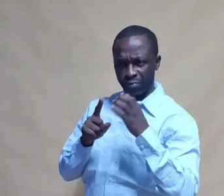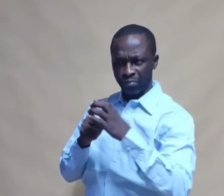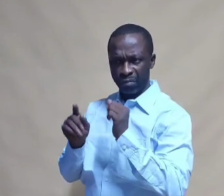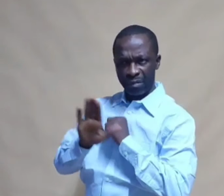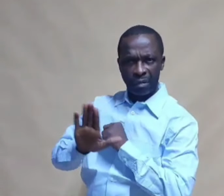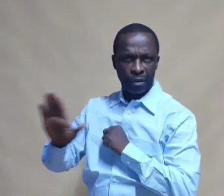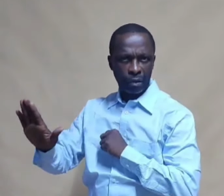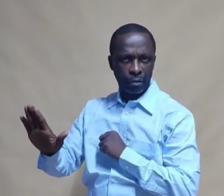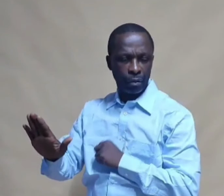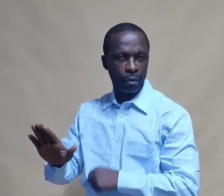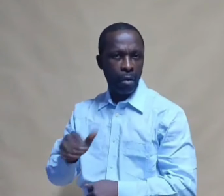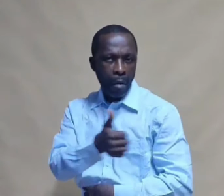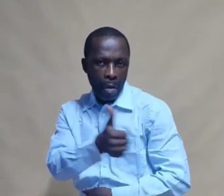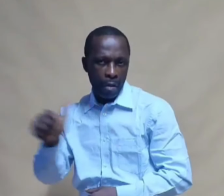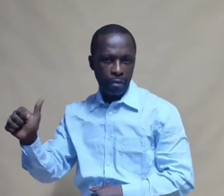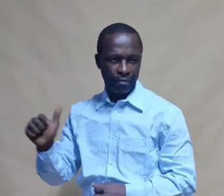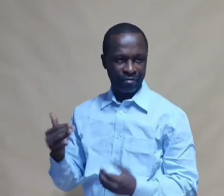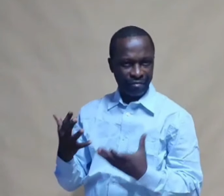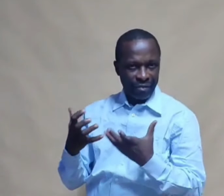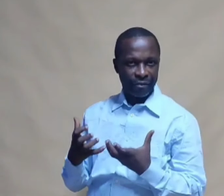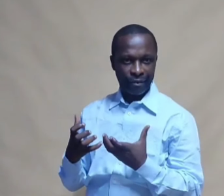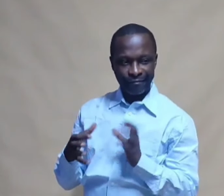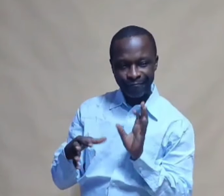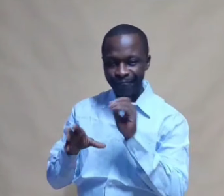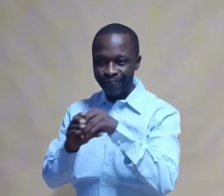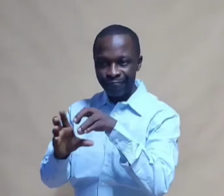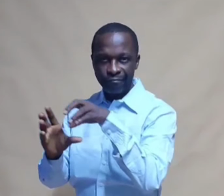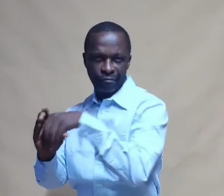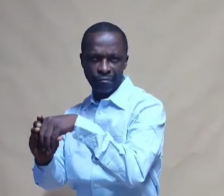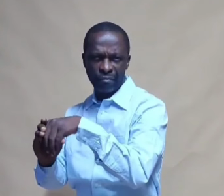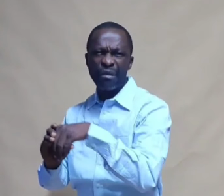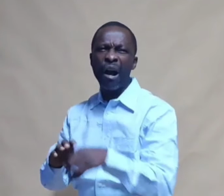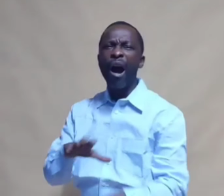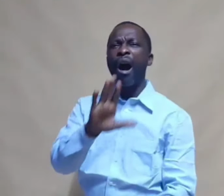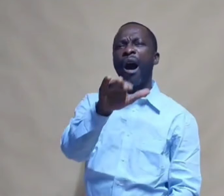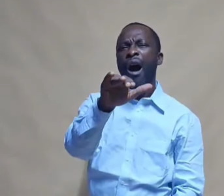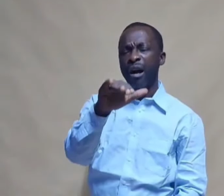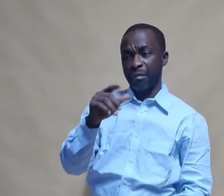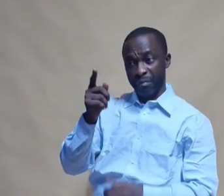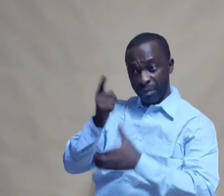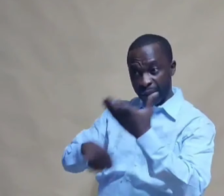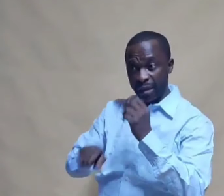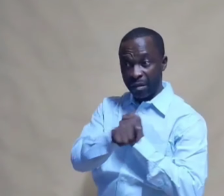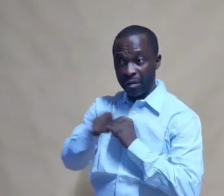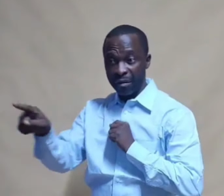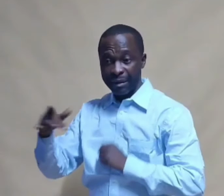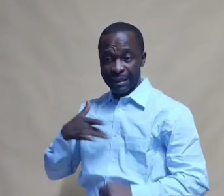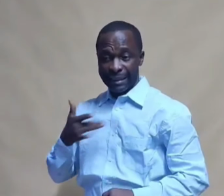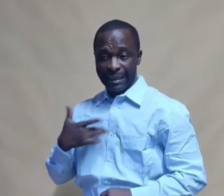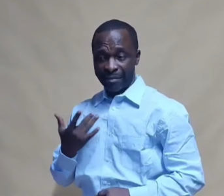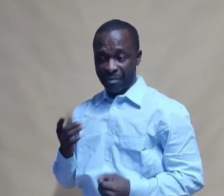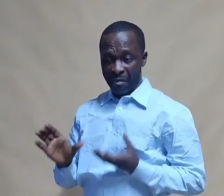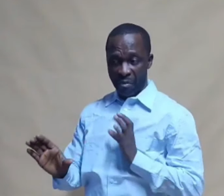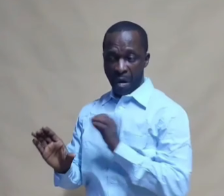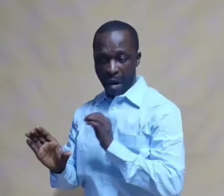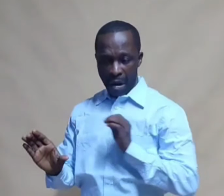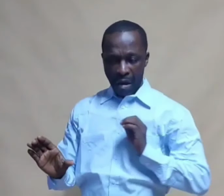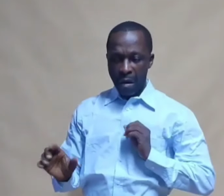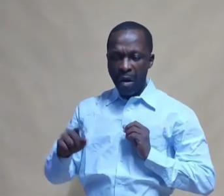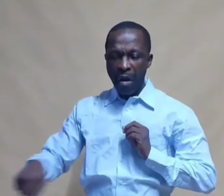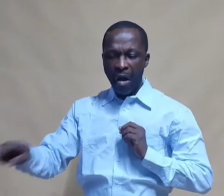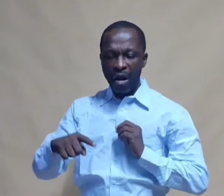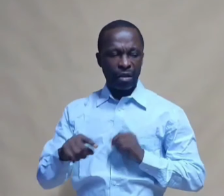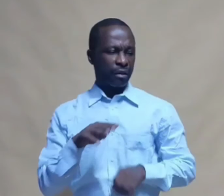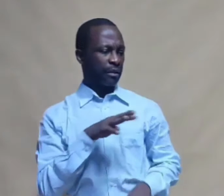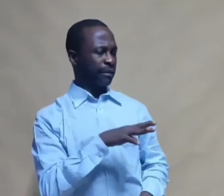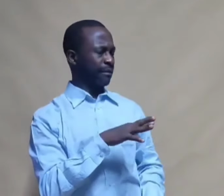Unfortunately, not everyone sees it this way. There have been several instances where people have been treated unfairly and discriminated against due to the color of their